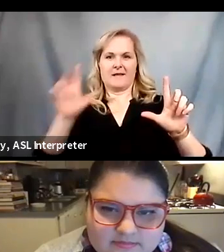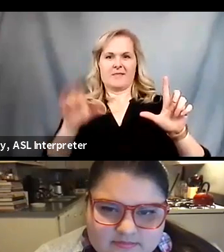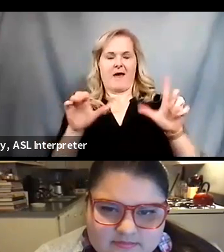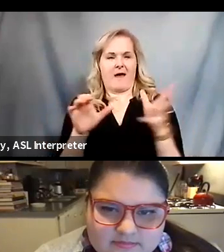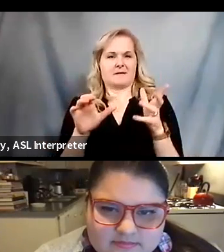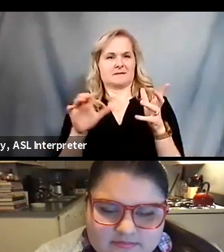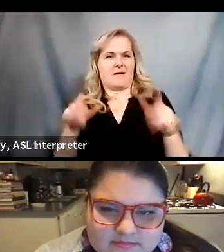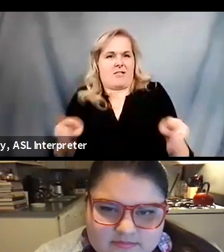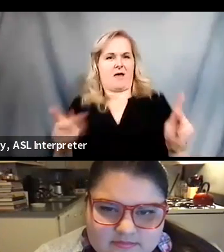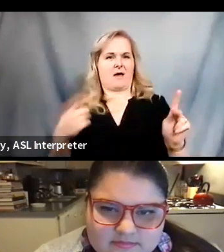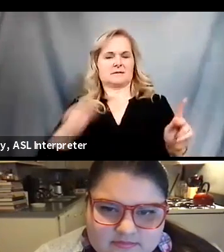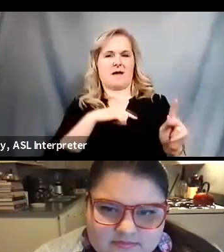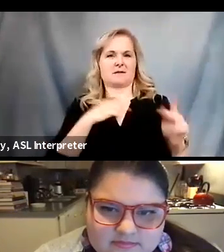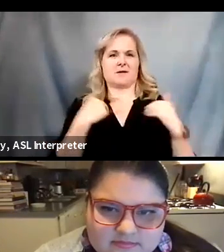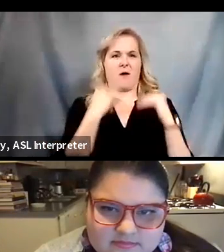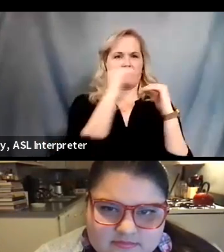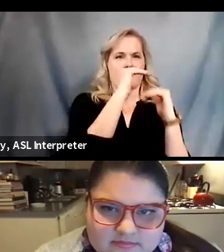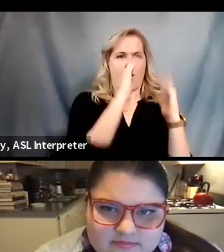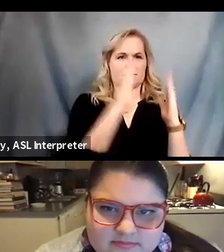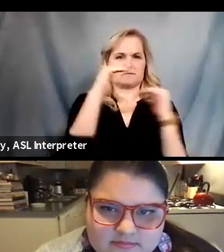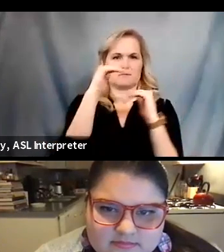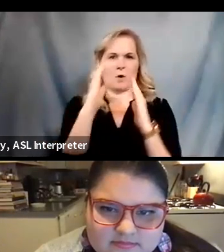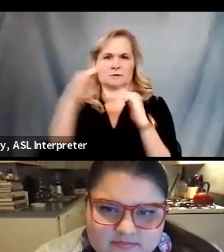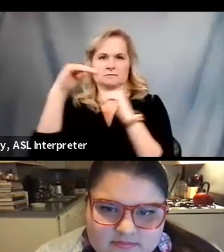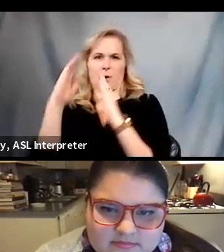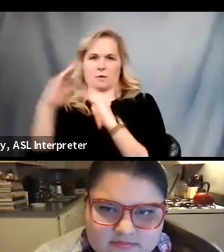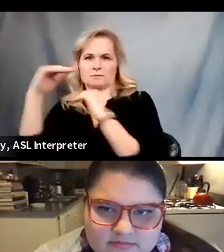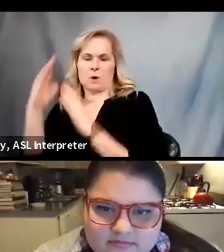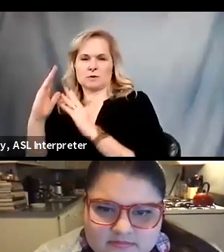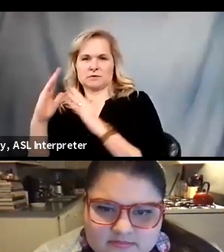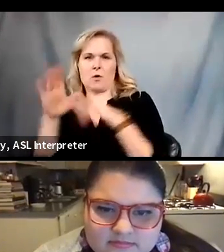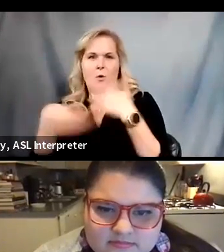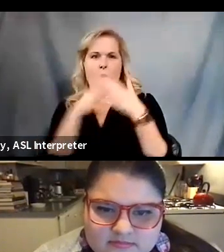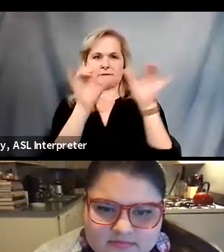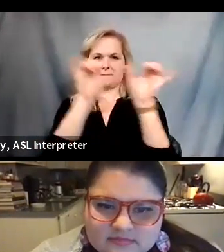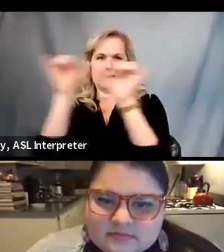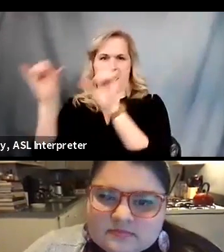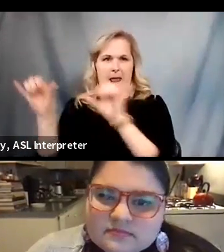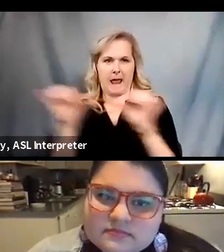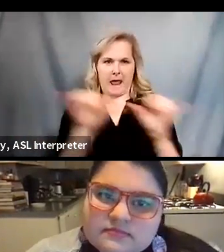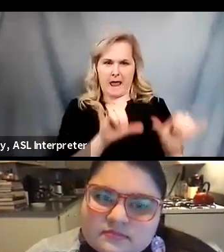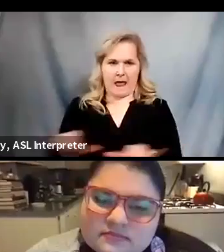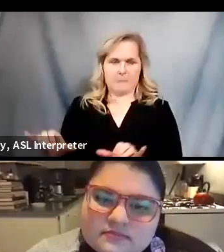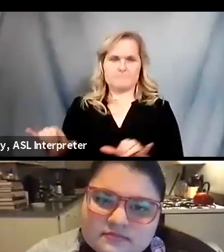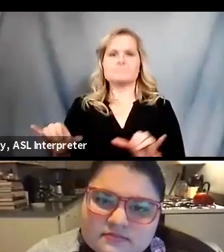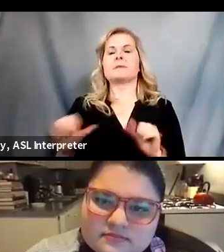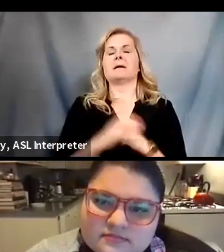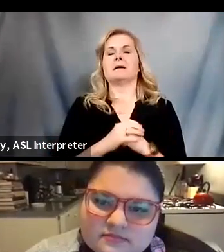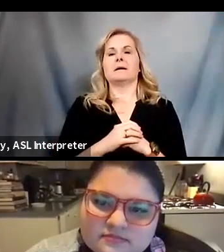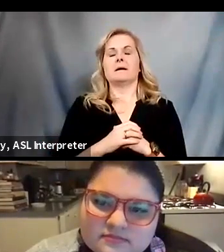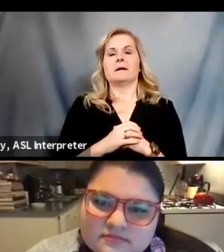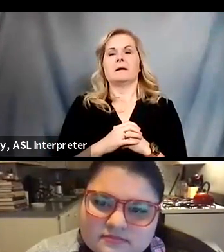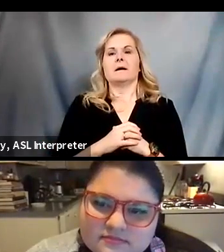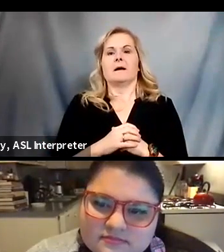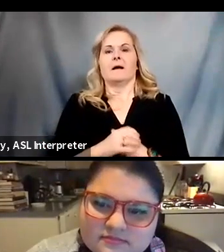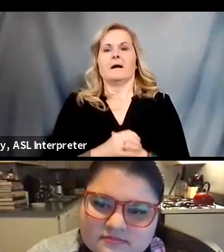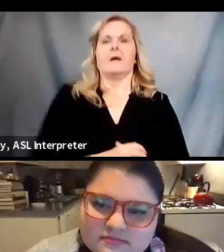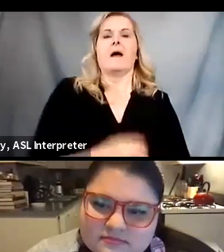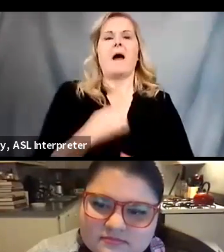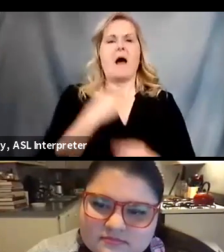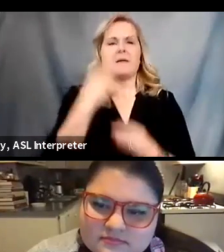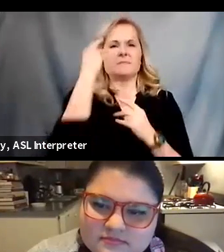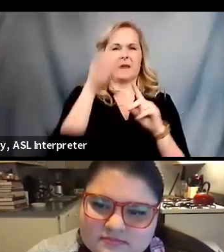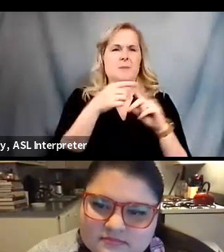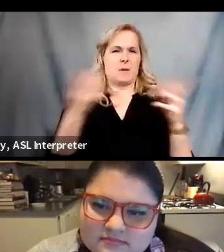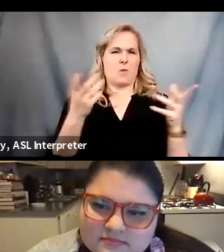us boxes of equal shape and size. And what I am thinking